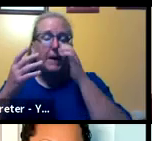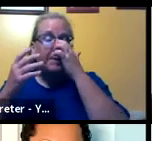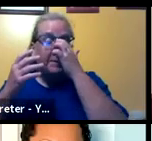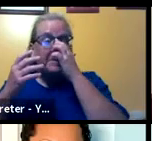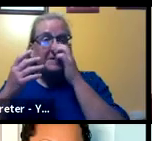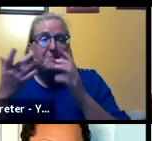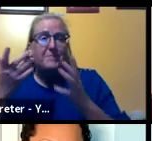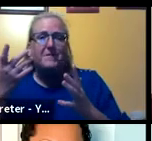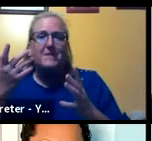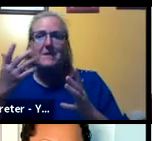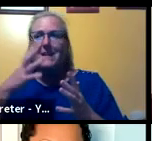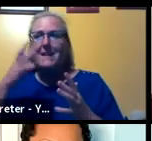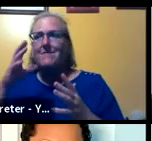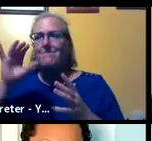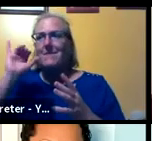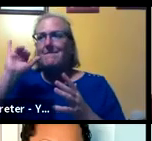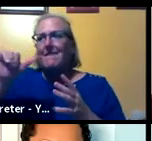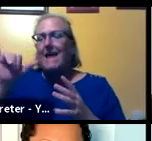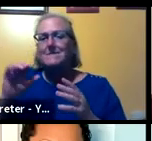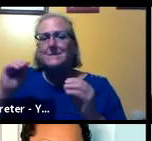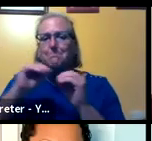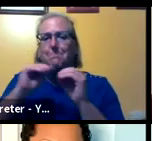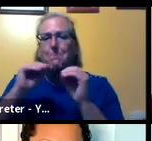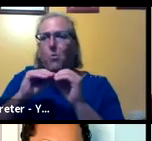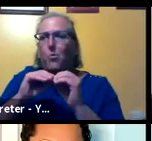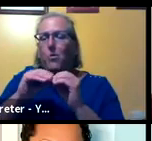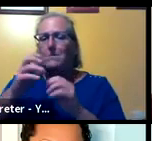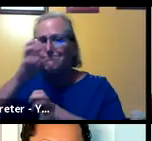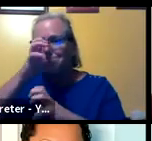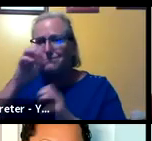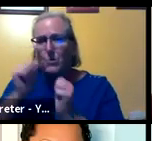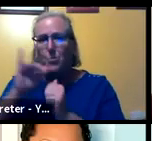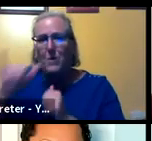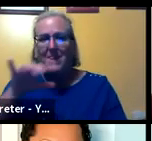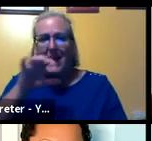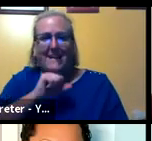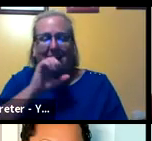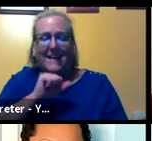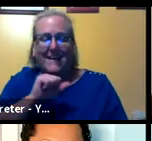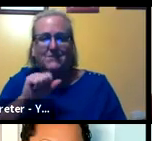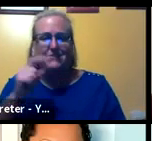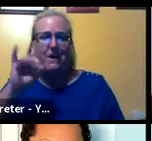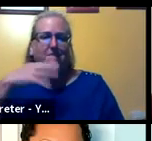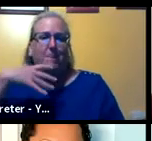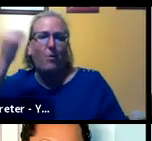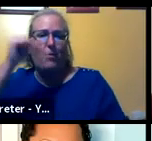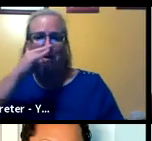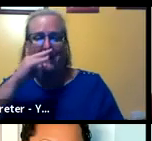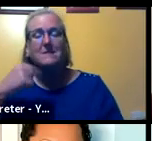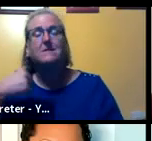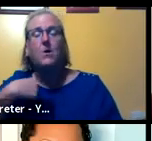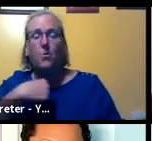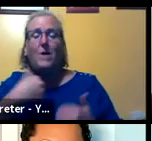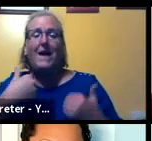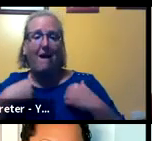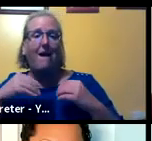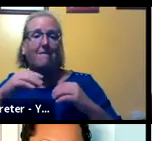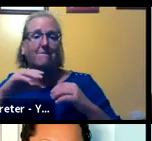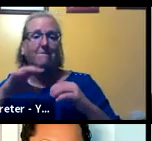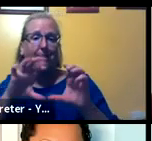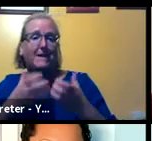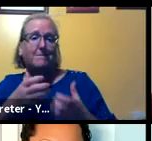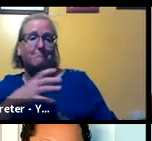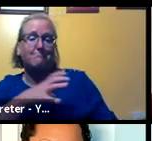stringent in those ages. So we have a committee working on that diligently. They have a number